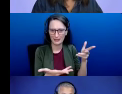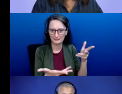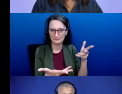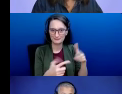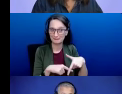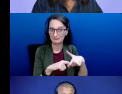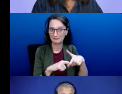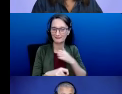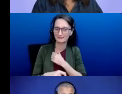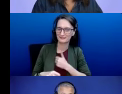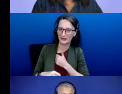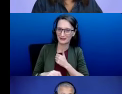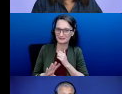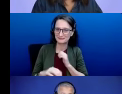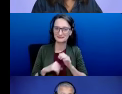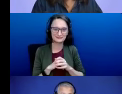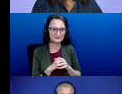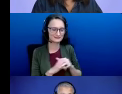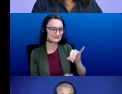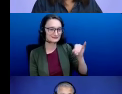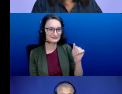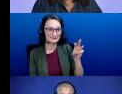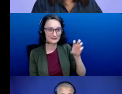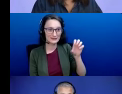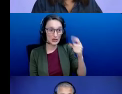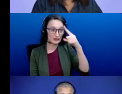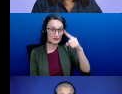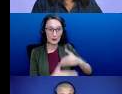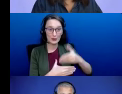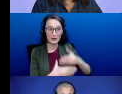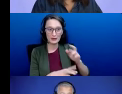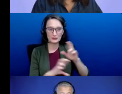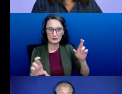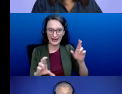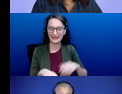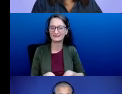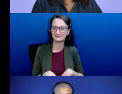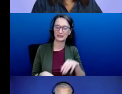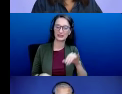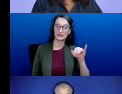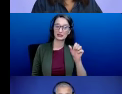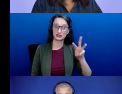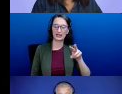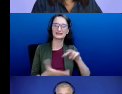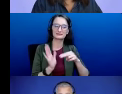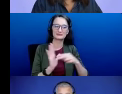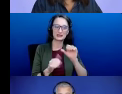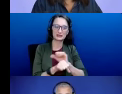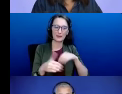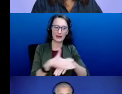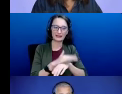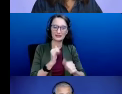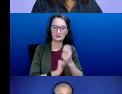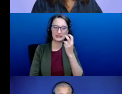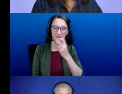Oops, I'm so sorry. JAWS for Windows is ready. JAWS, or Job Access with Speech, is a screen reader software designed